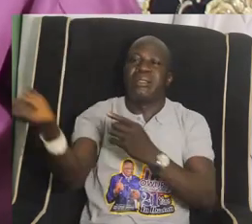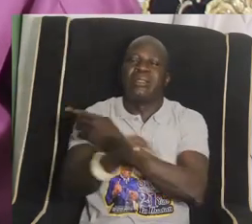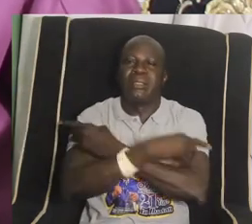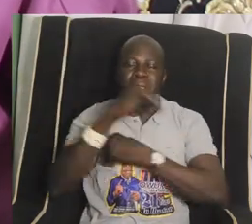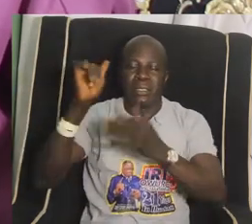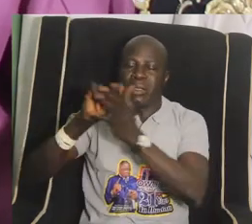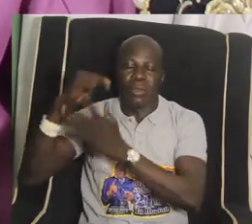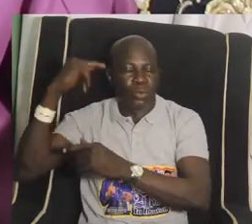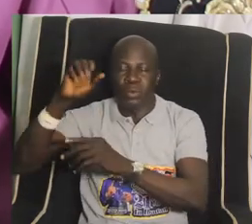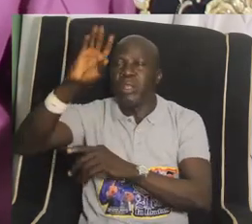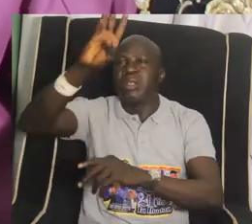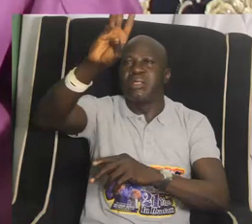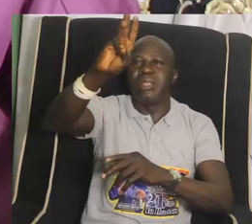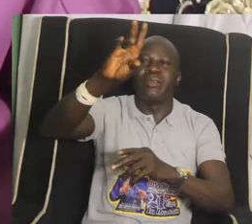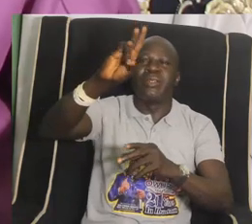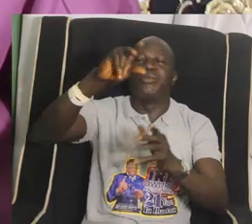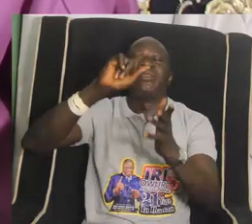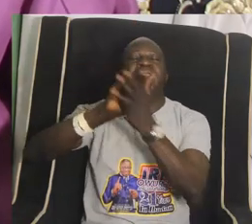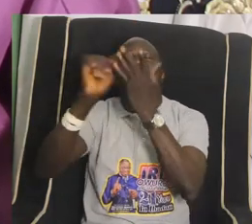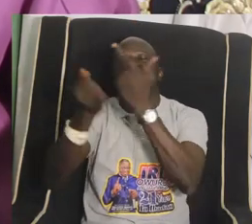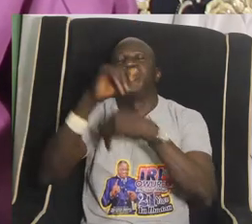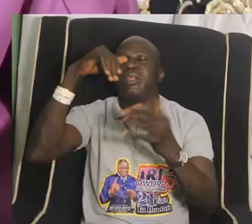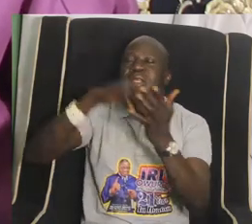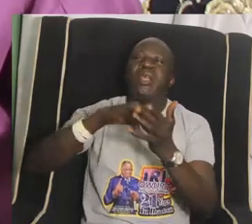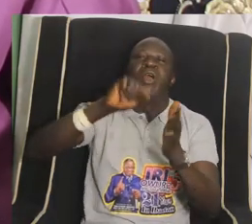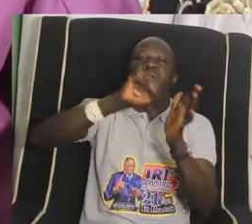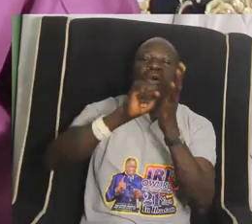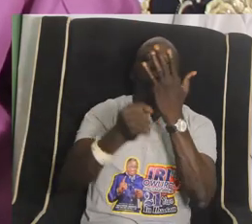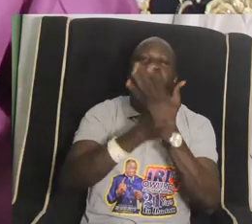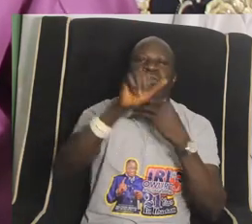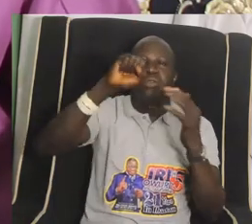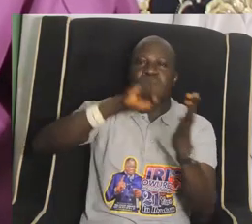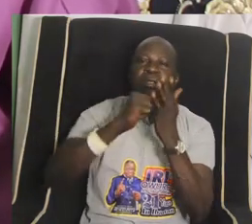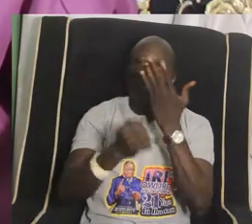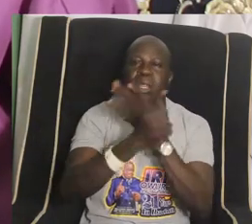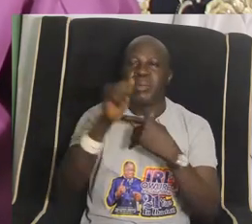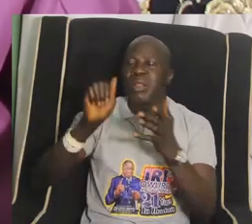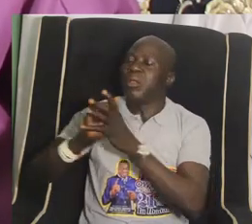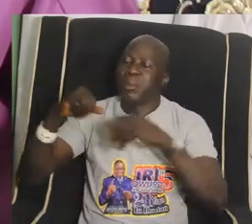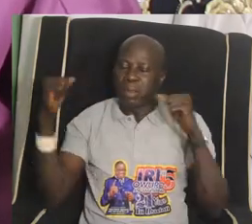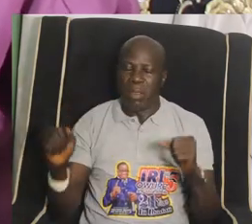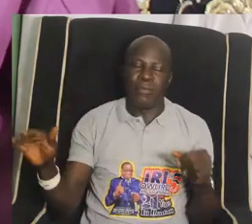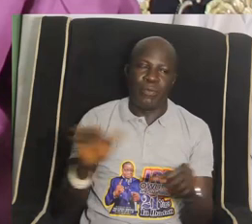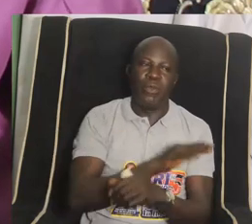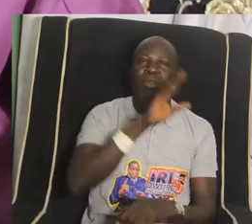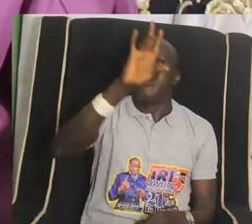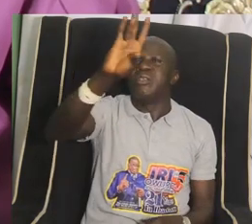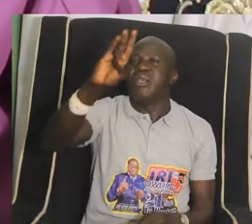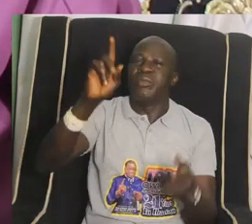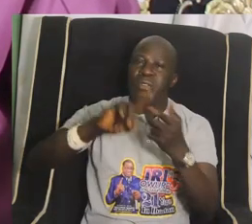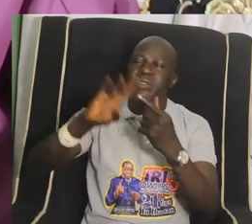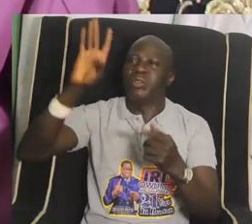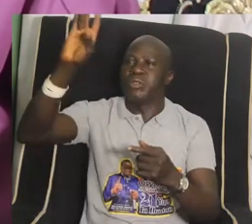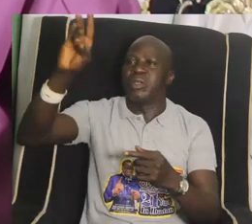From the 17th on the 17th, 17th again, August to September. August of September to September. It will be powerful. 17th to 17th.